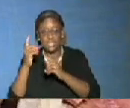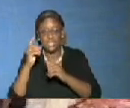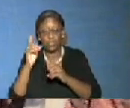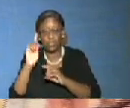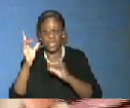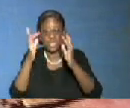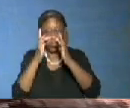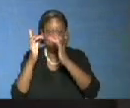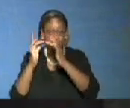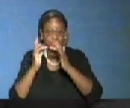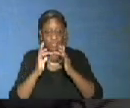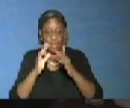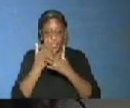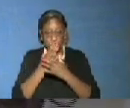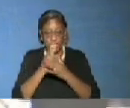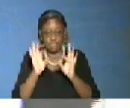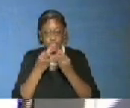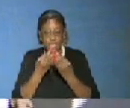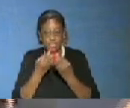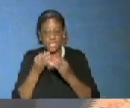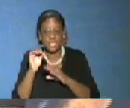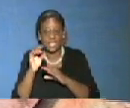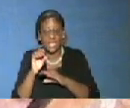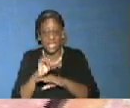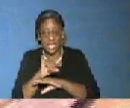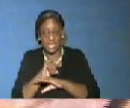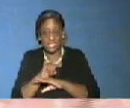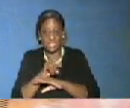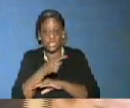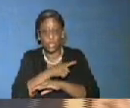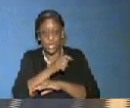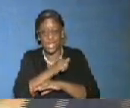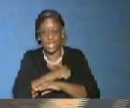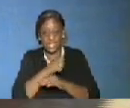connectivity between the family islands. For the Bahamas Tonight, I'm Lloyd Allen.